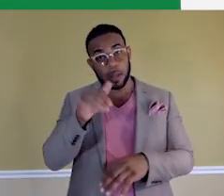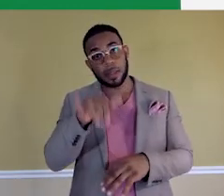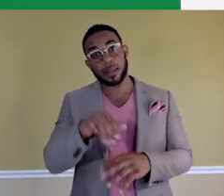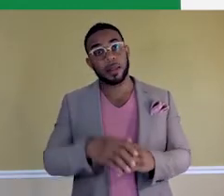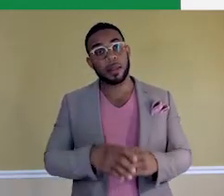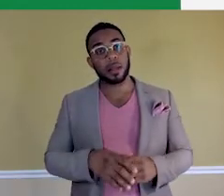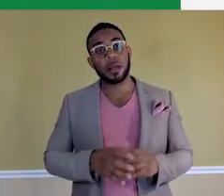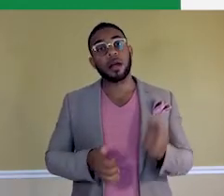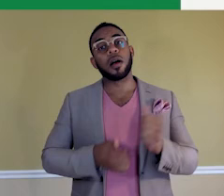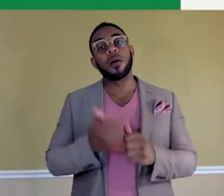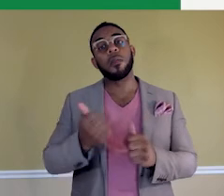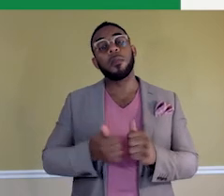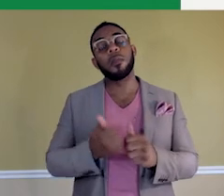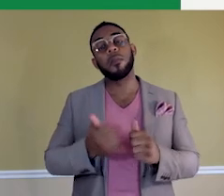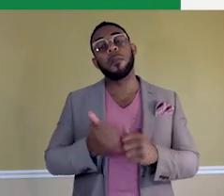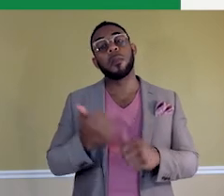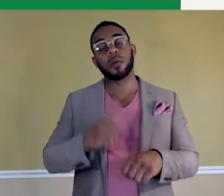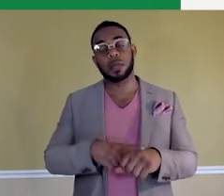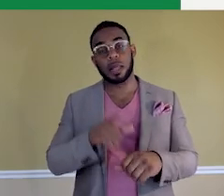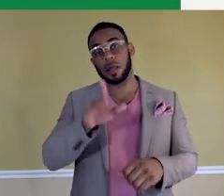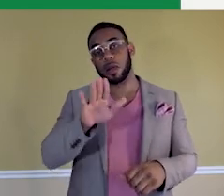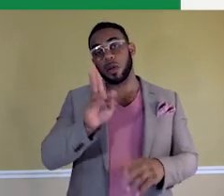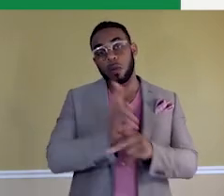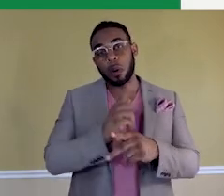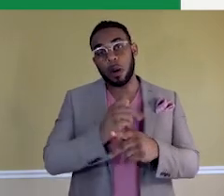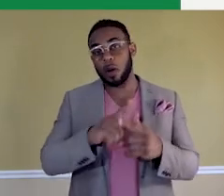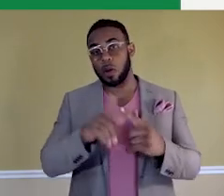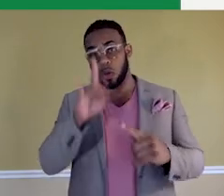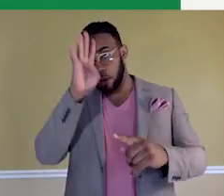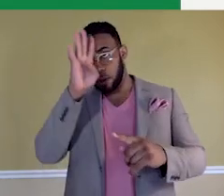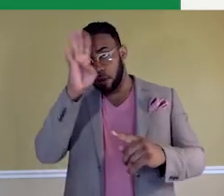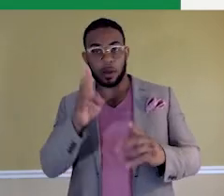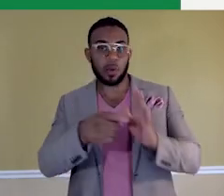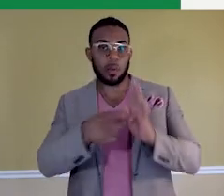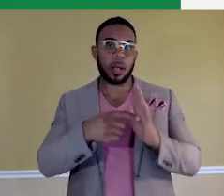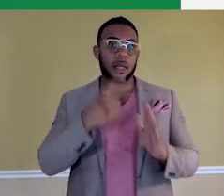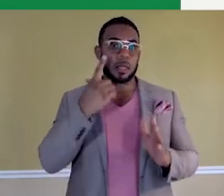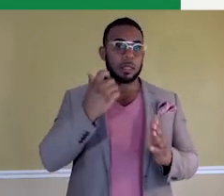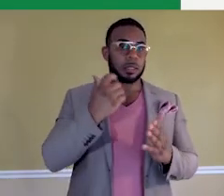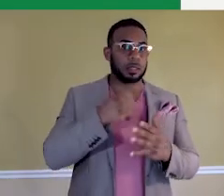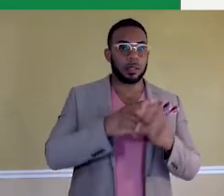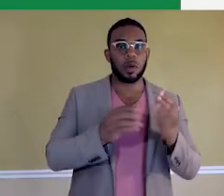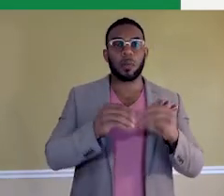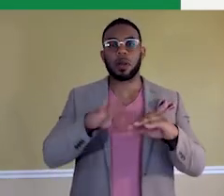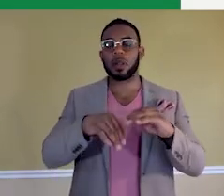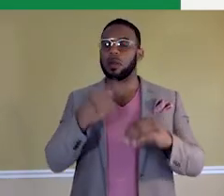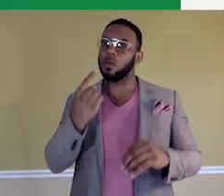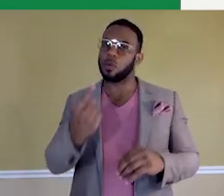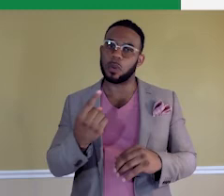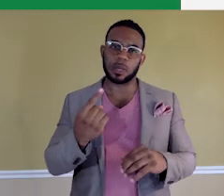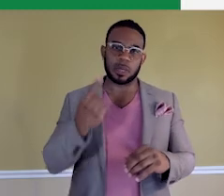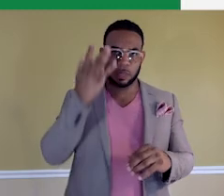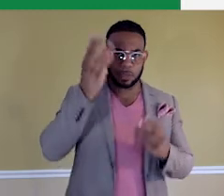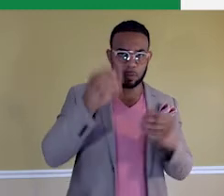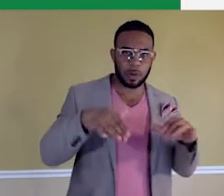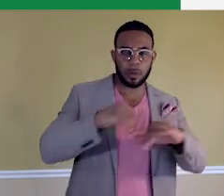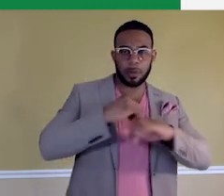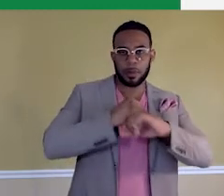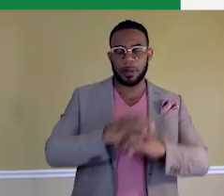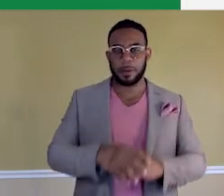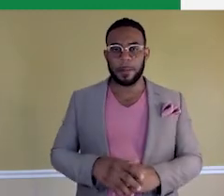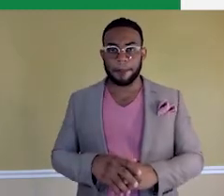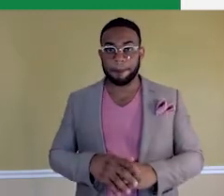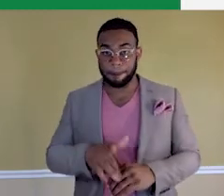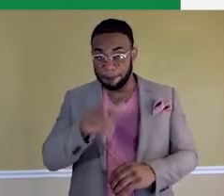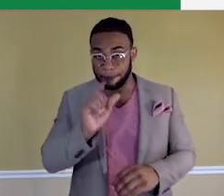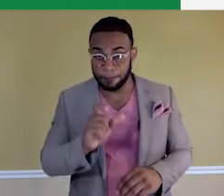that most times your product or your innovation requires more than one intellectual property protection.